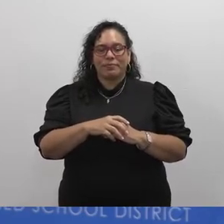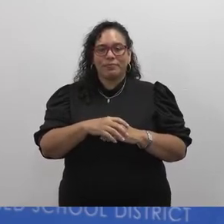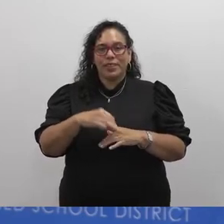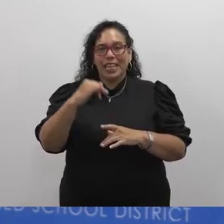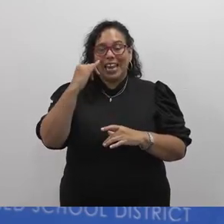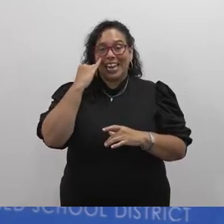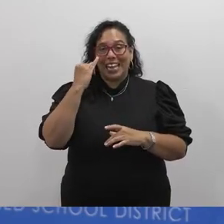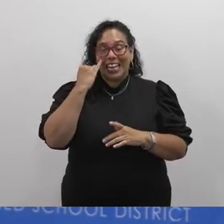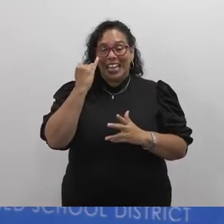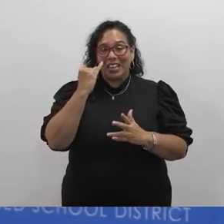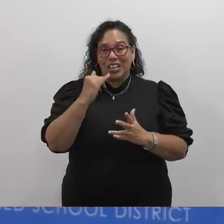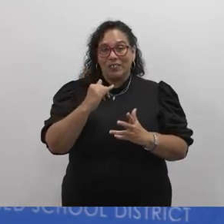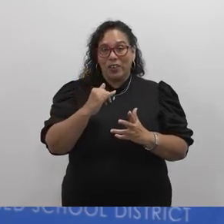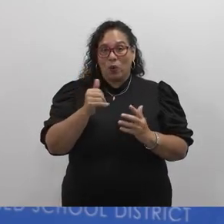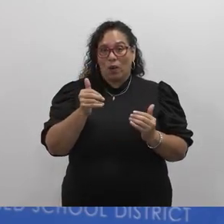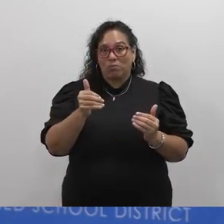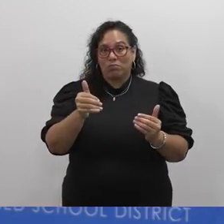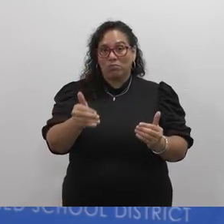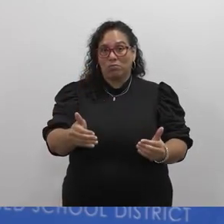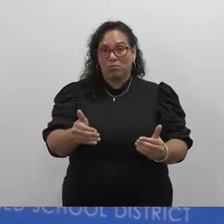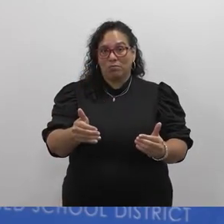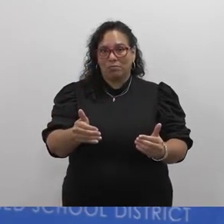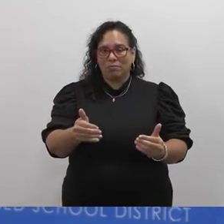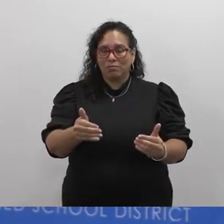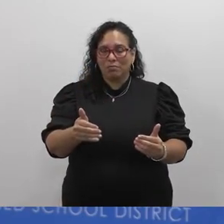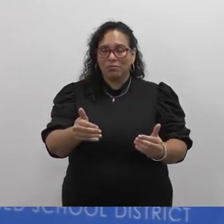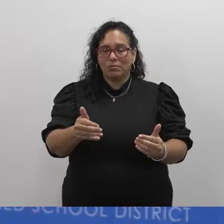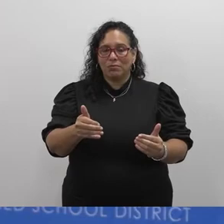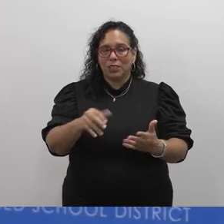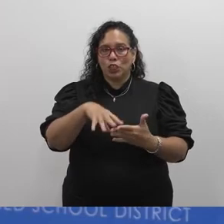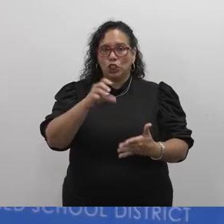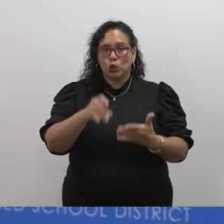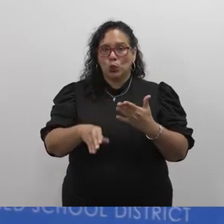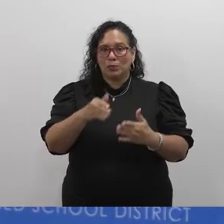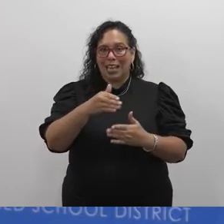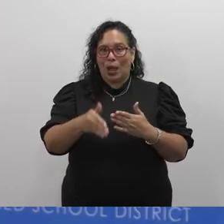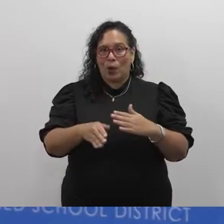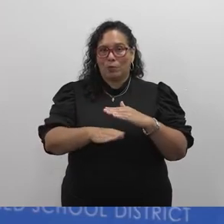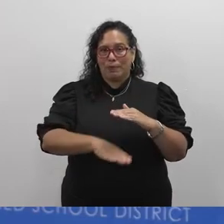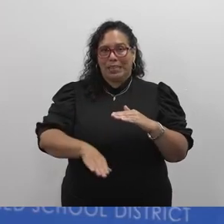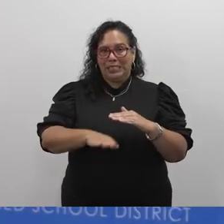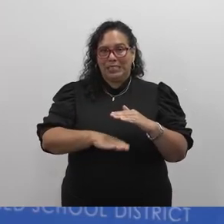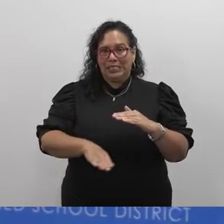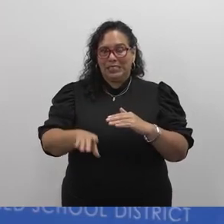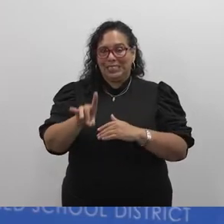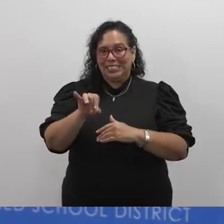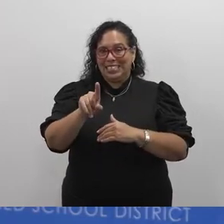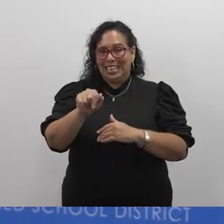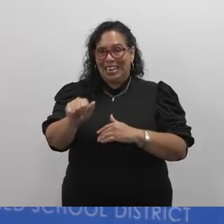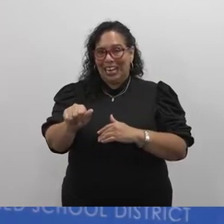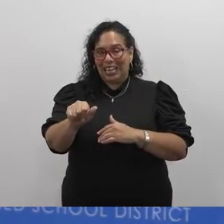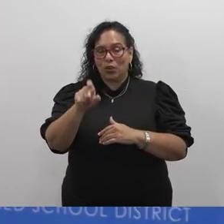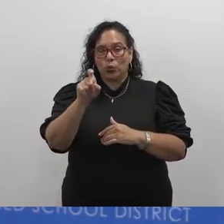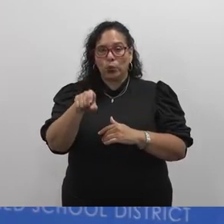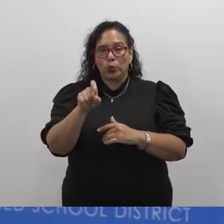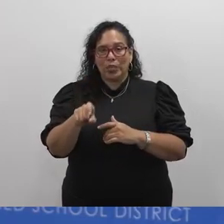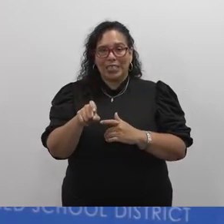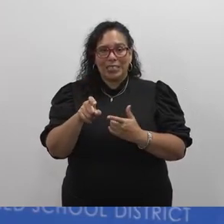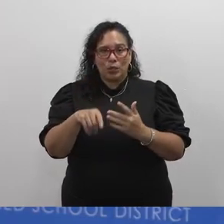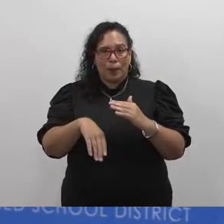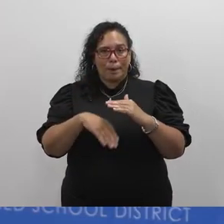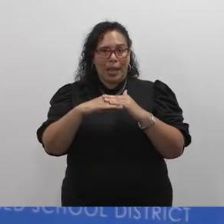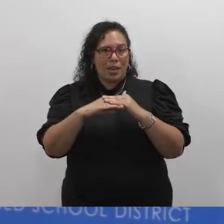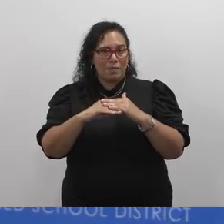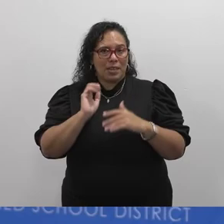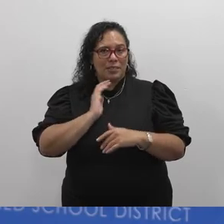we are going to move, which we are, to student outcomes-based data, we need to figure out how do we maximize